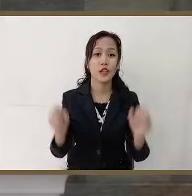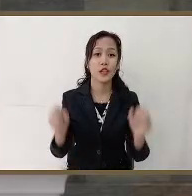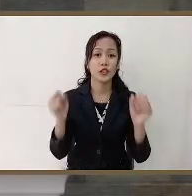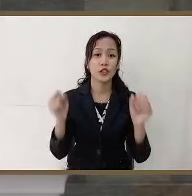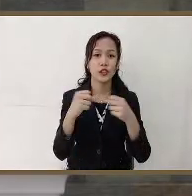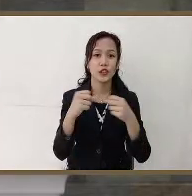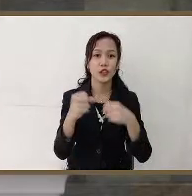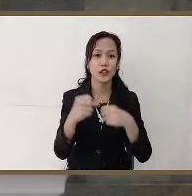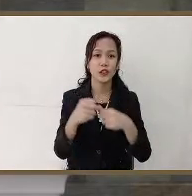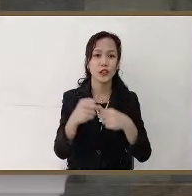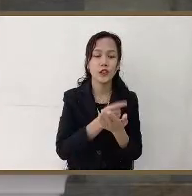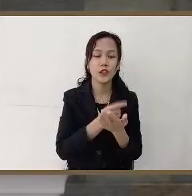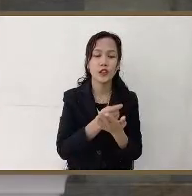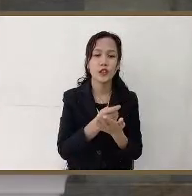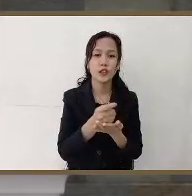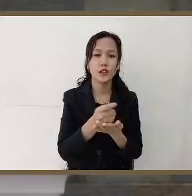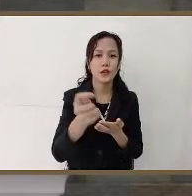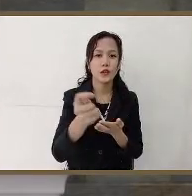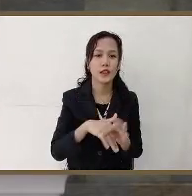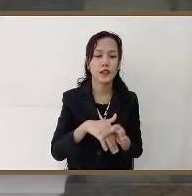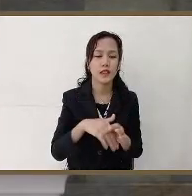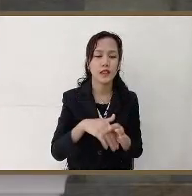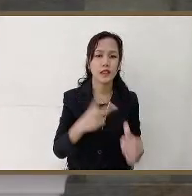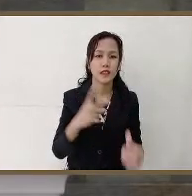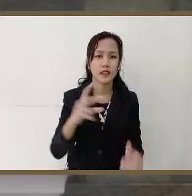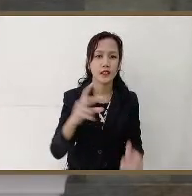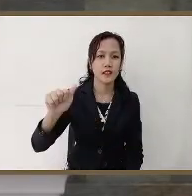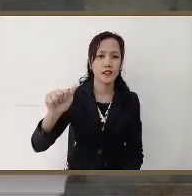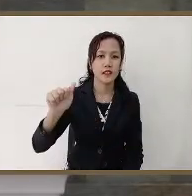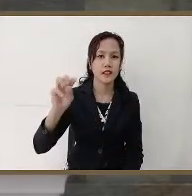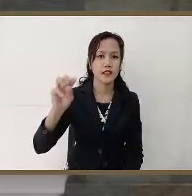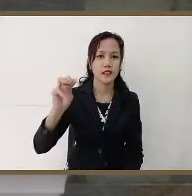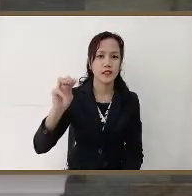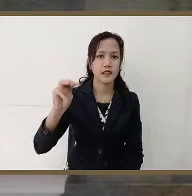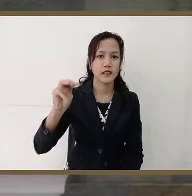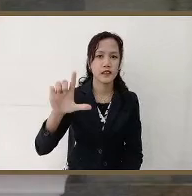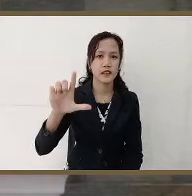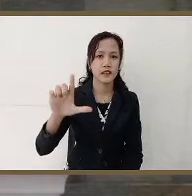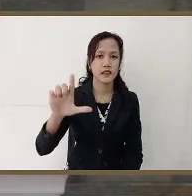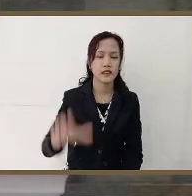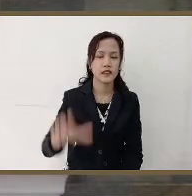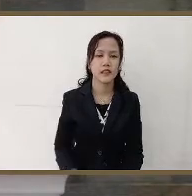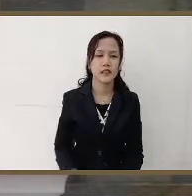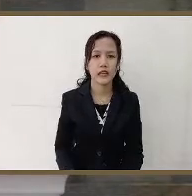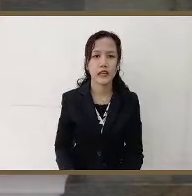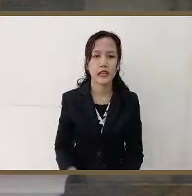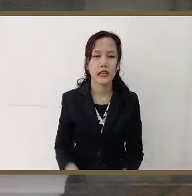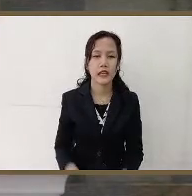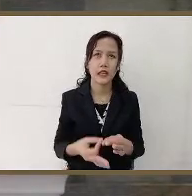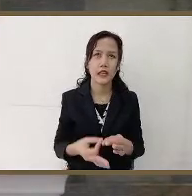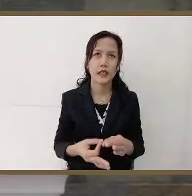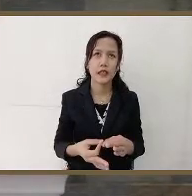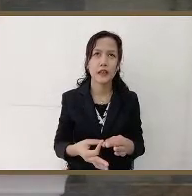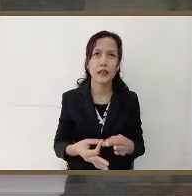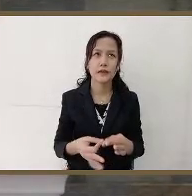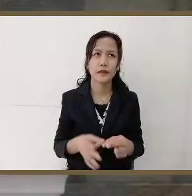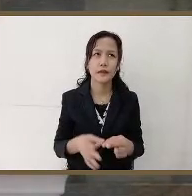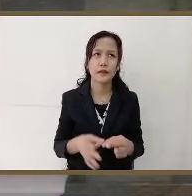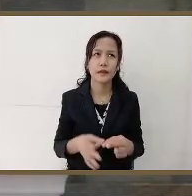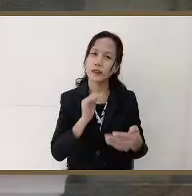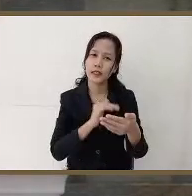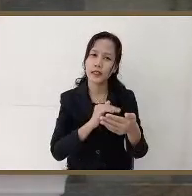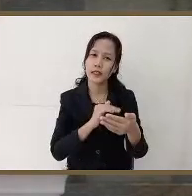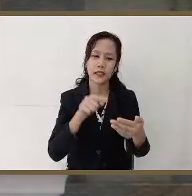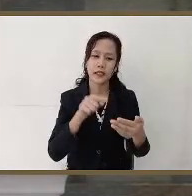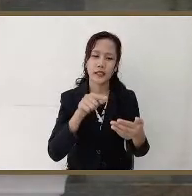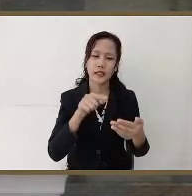of 2 Samuel. Now, kung titingnan po natin yung outline, yung pinaka-outline na po ng 2 Samuel, dito